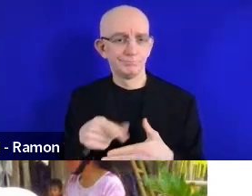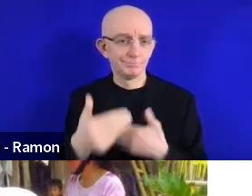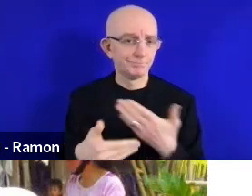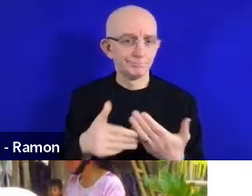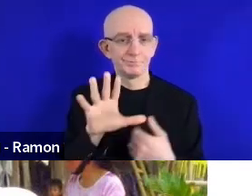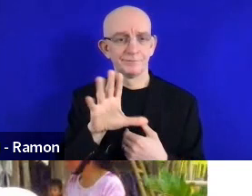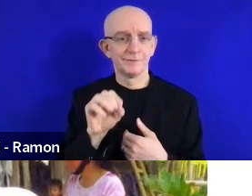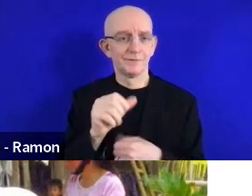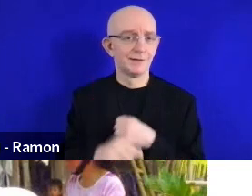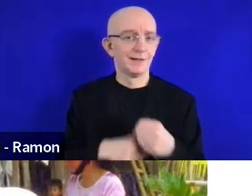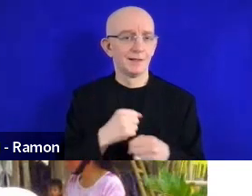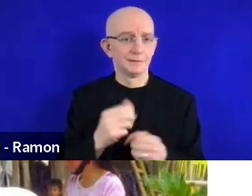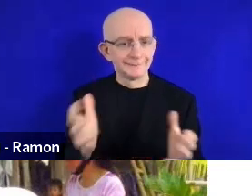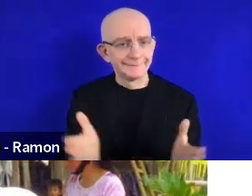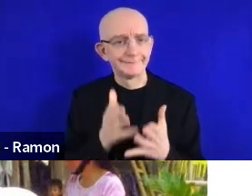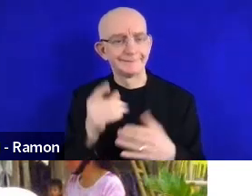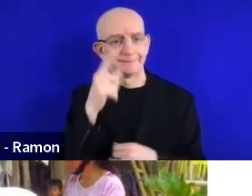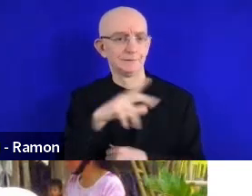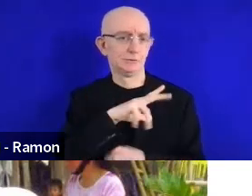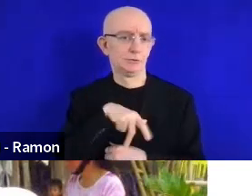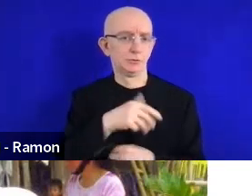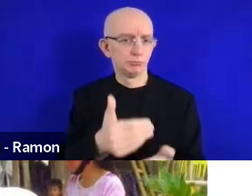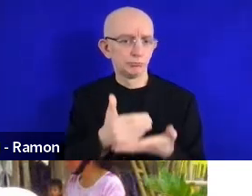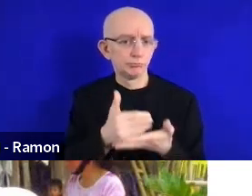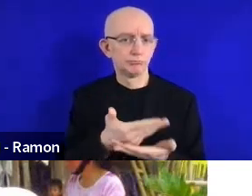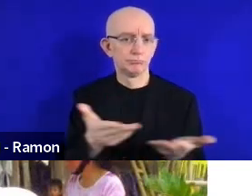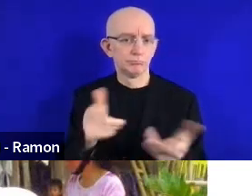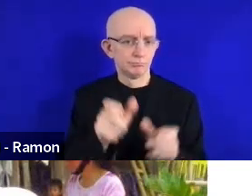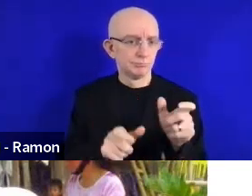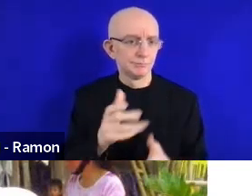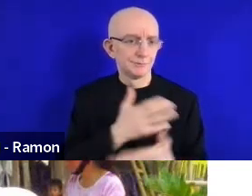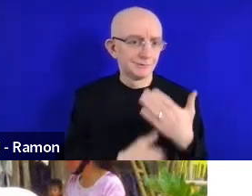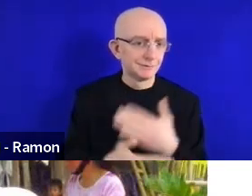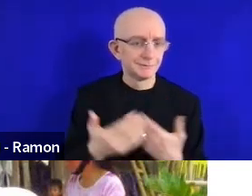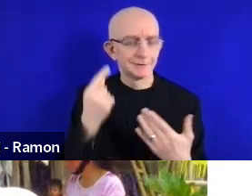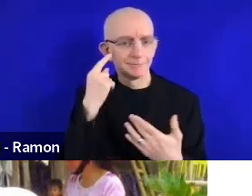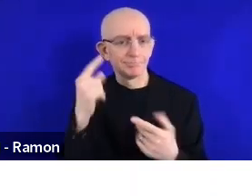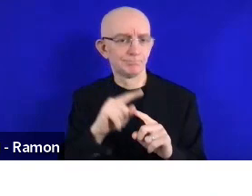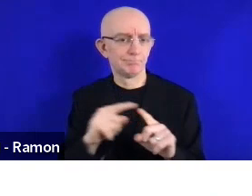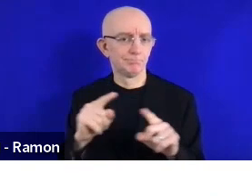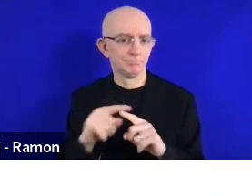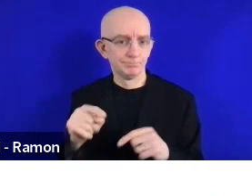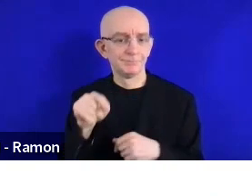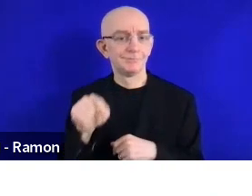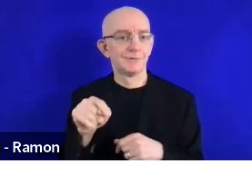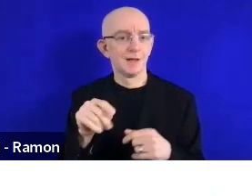Model, or ISC for short. So for the